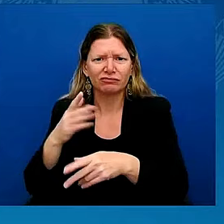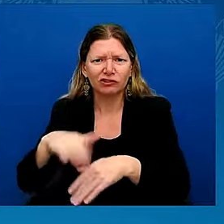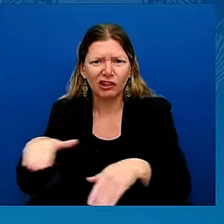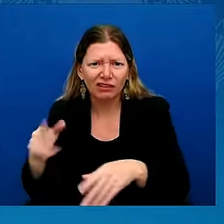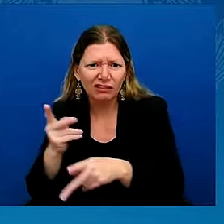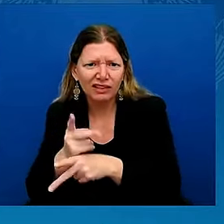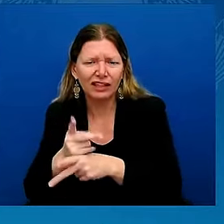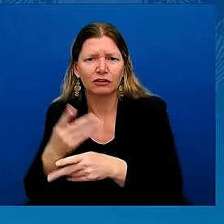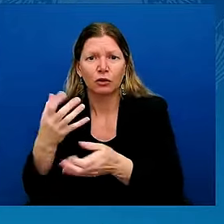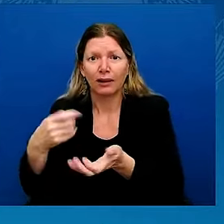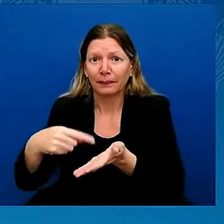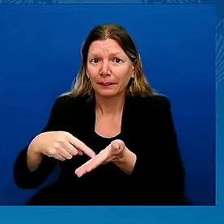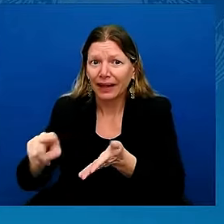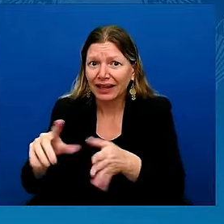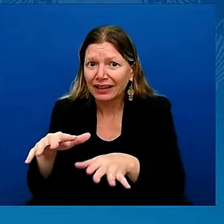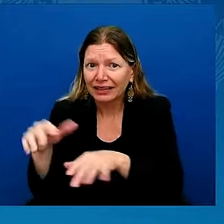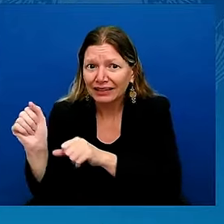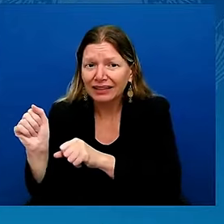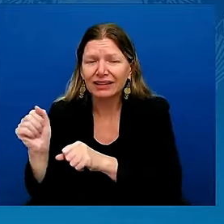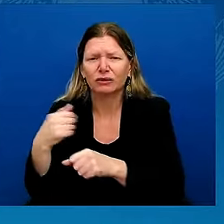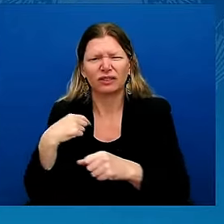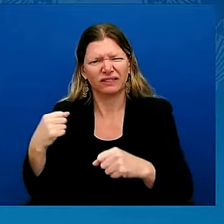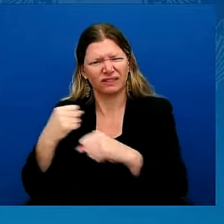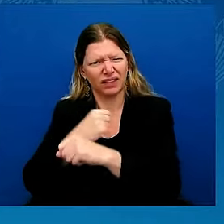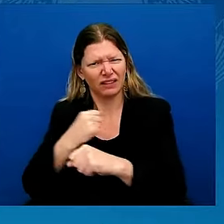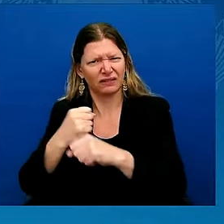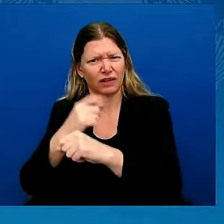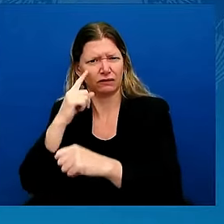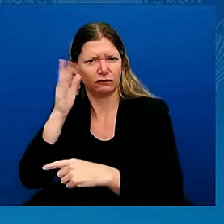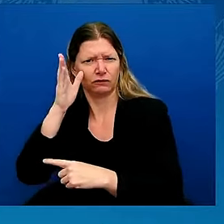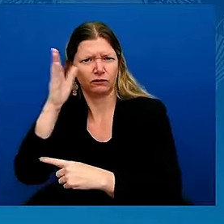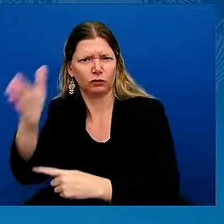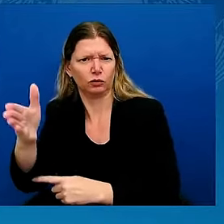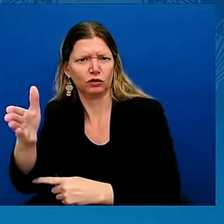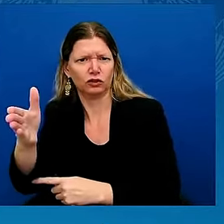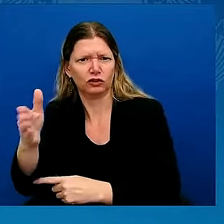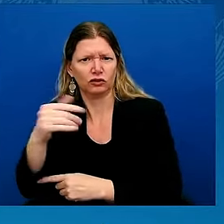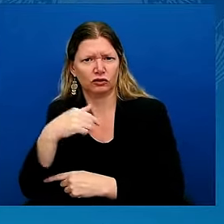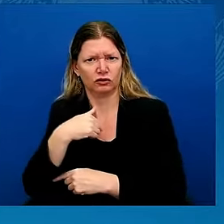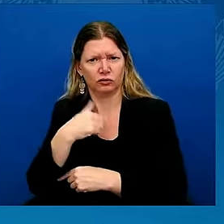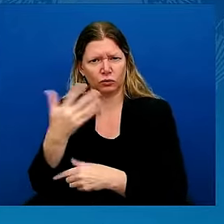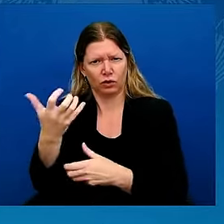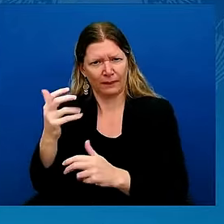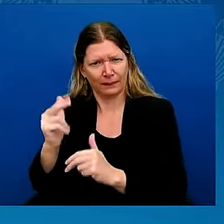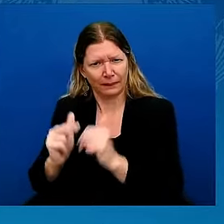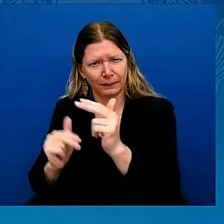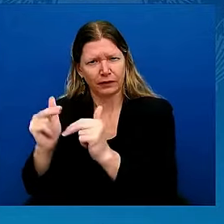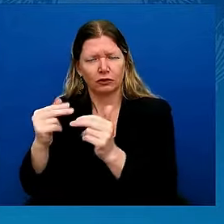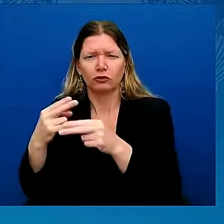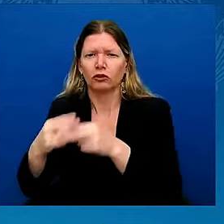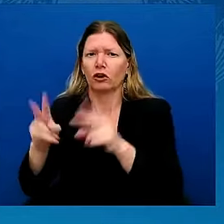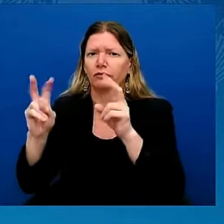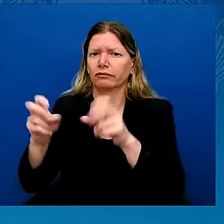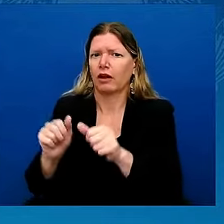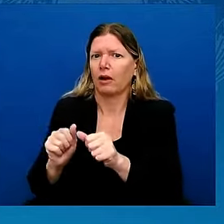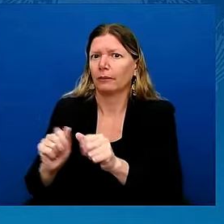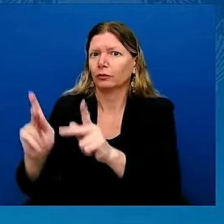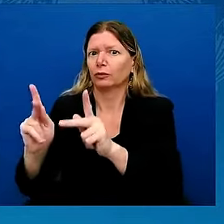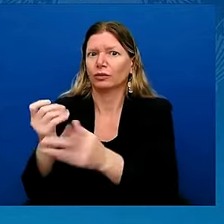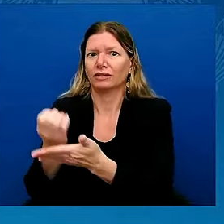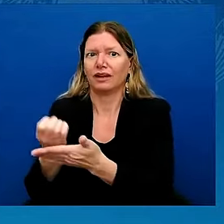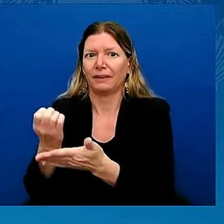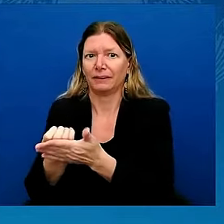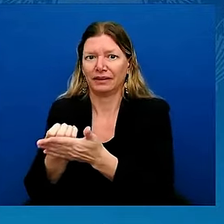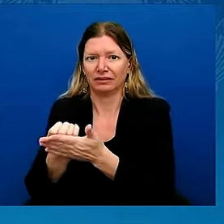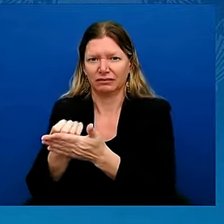call an opportunity economy, understanding that the people of our country, the people we